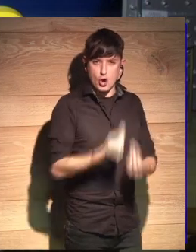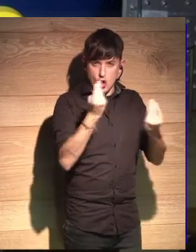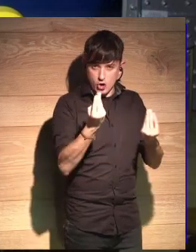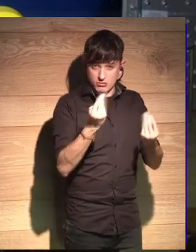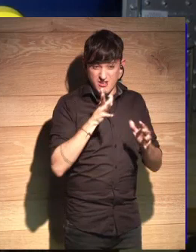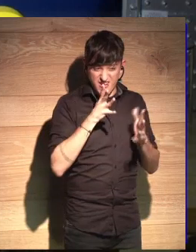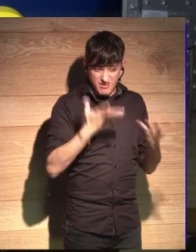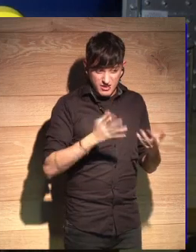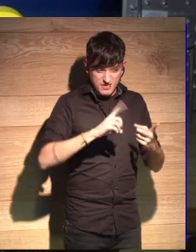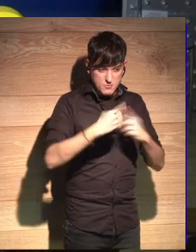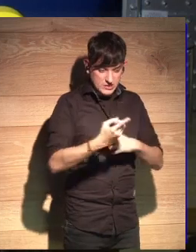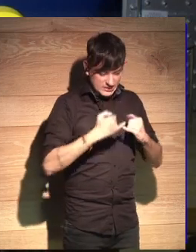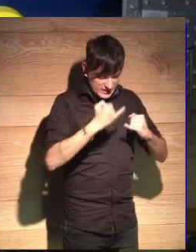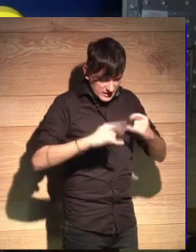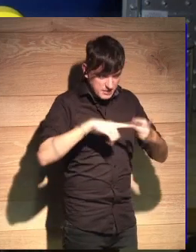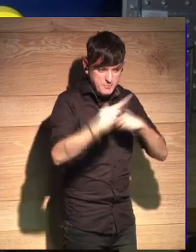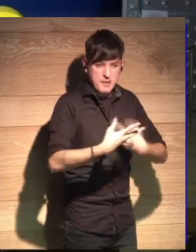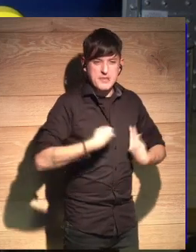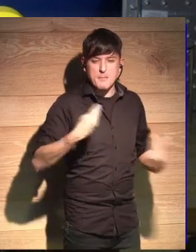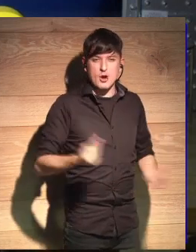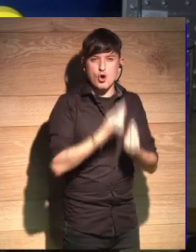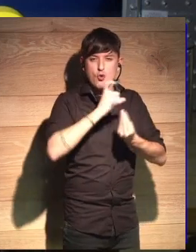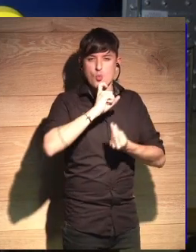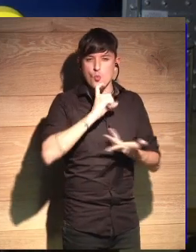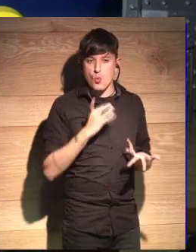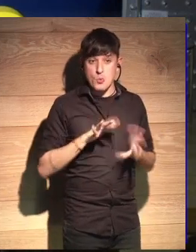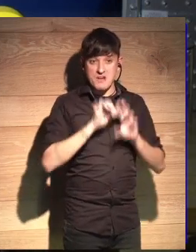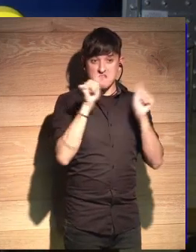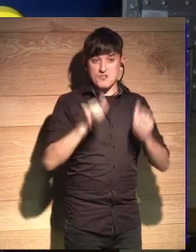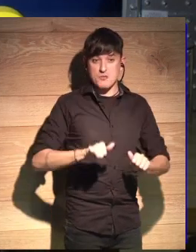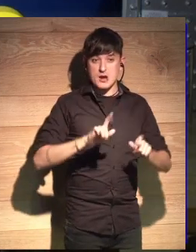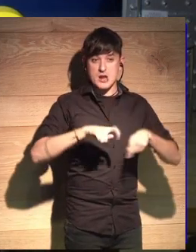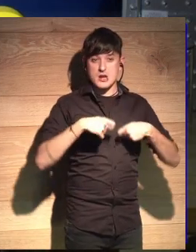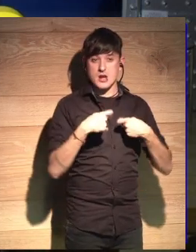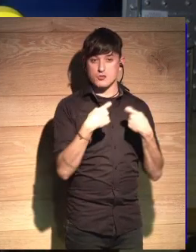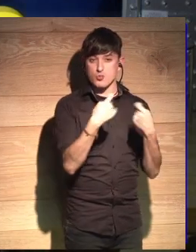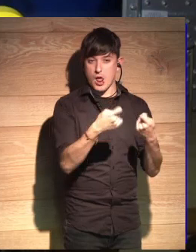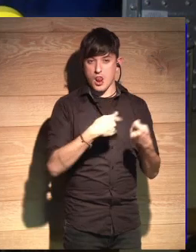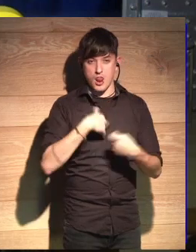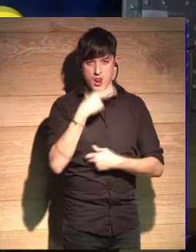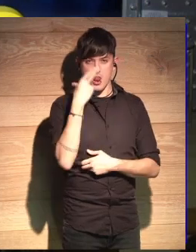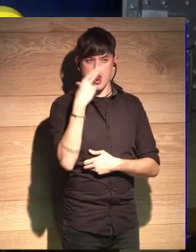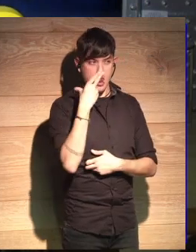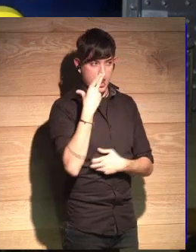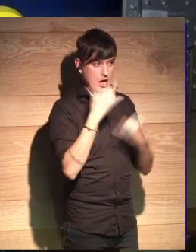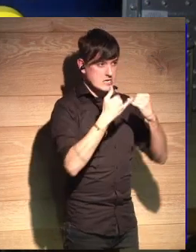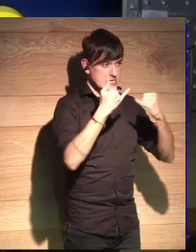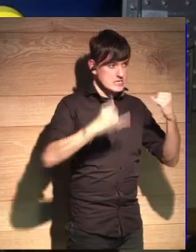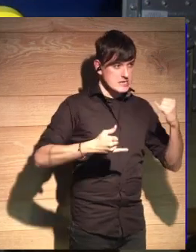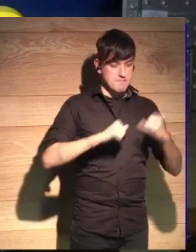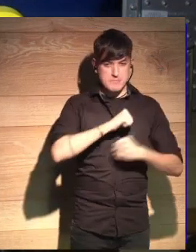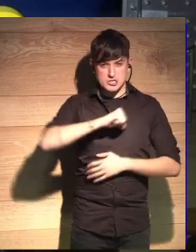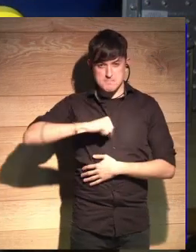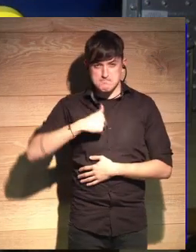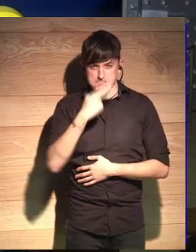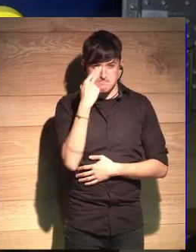this crisis? Naturally, I'm interested in personal crises because I've lived through